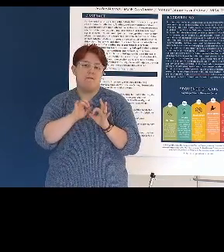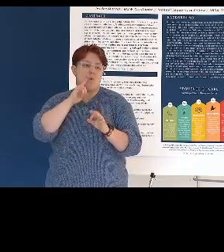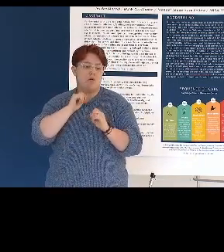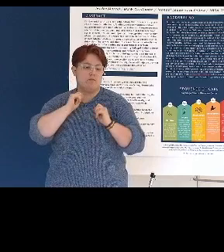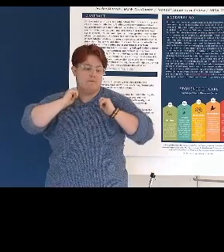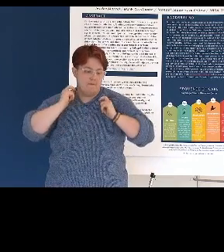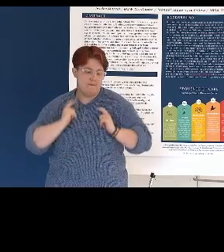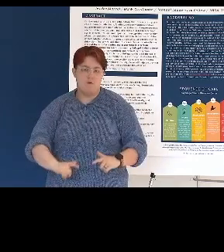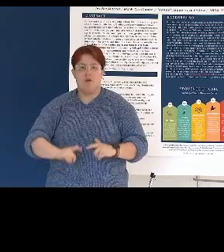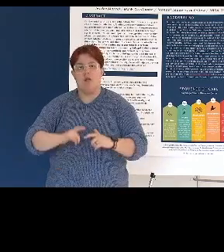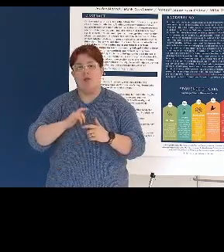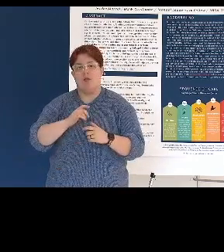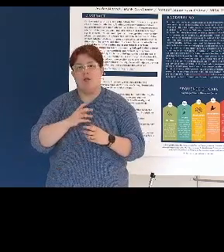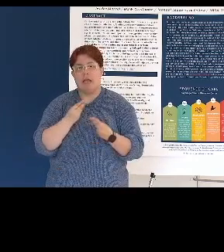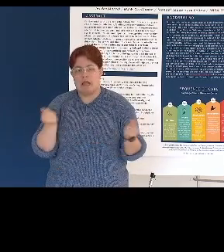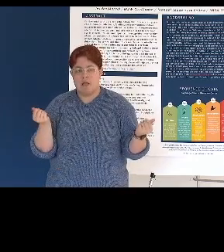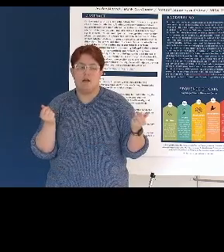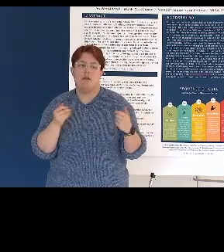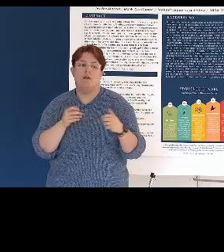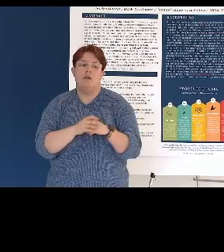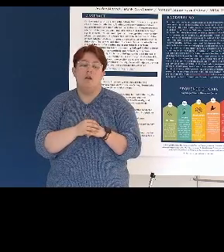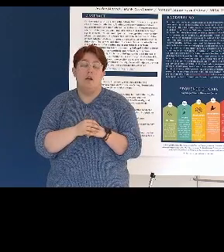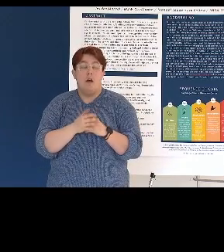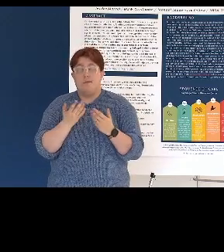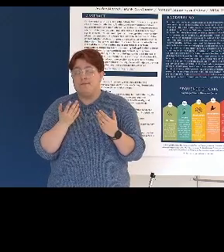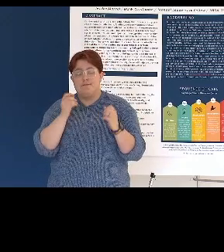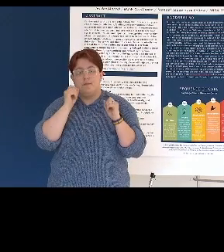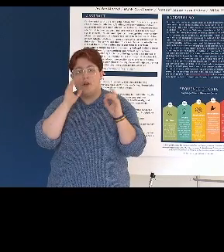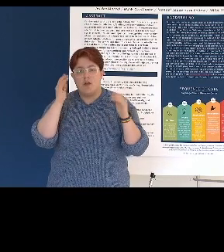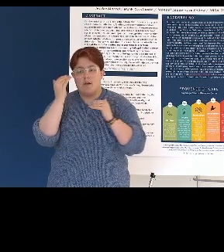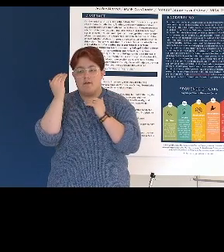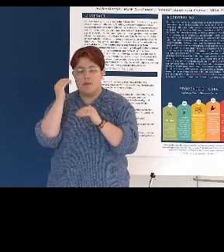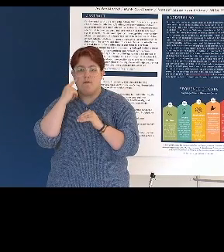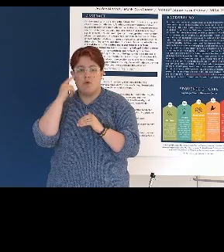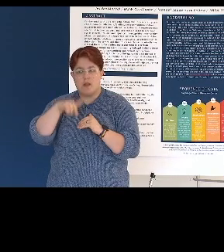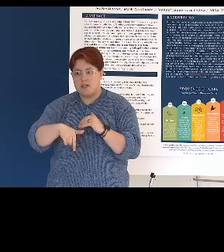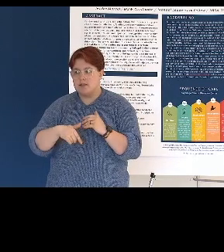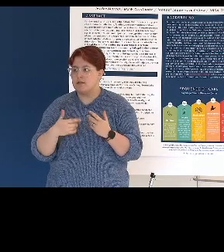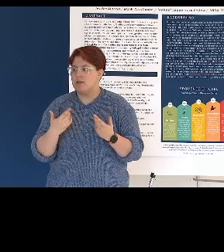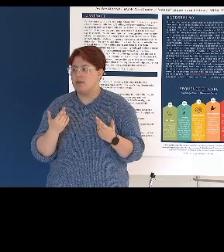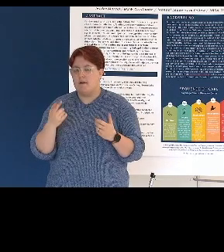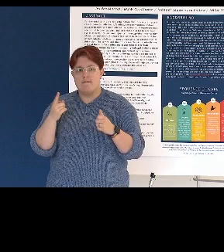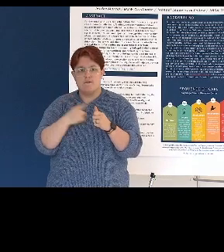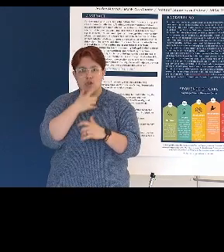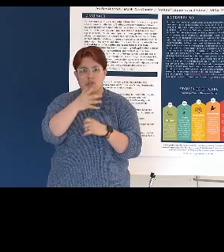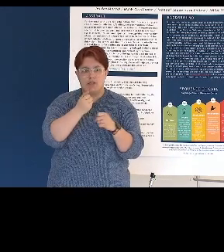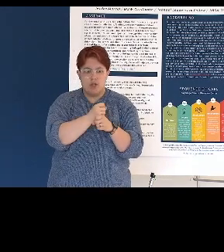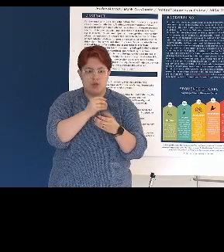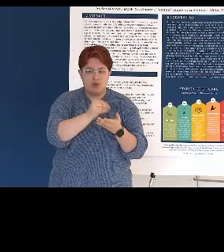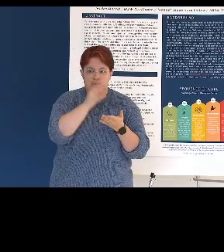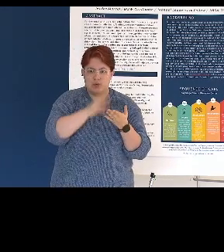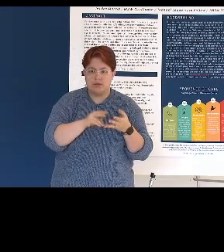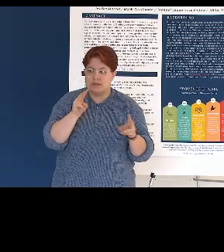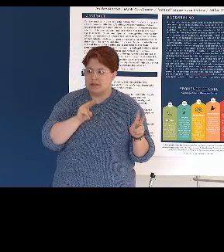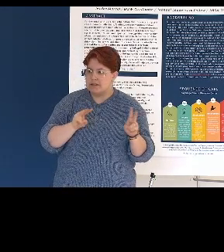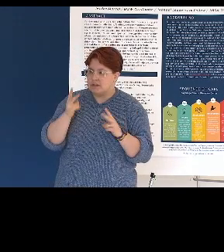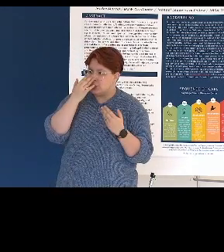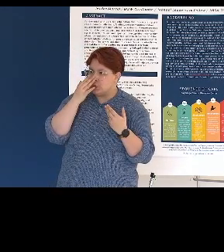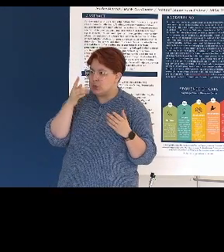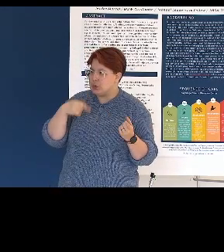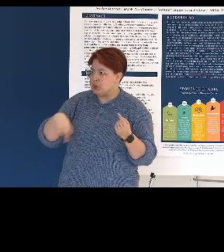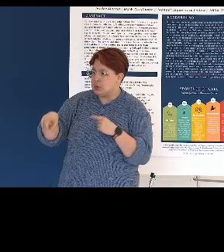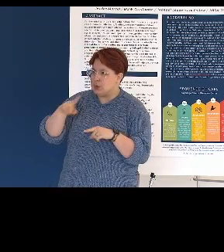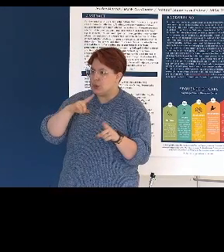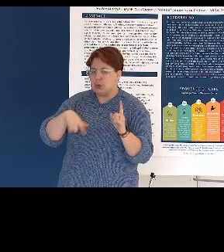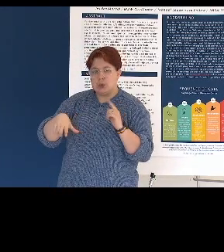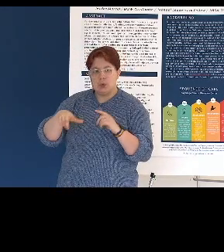to this. The idea of building vulnerability amongst a first year group of students who don't know each other is hard. It's going to